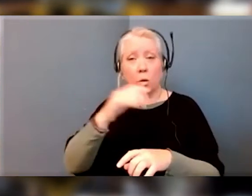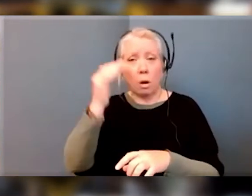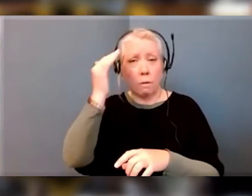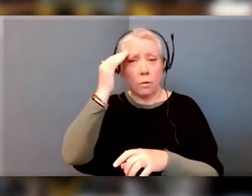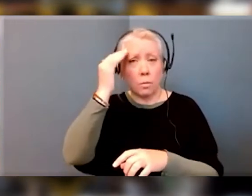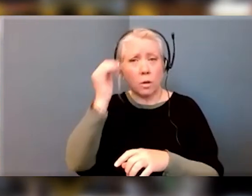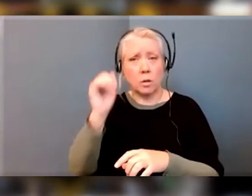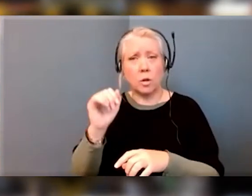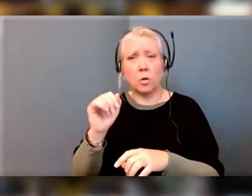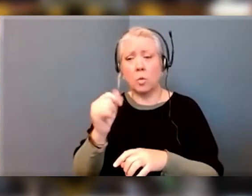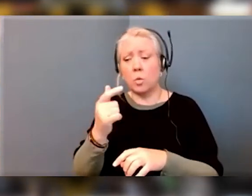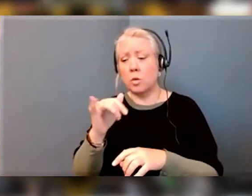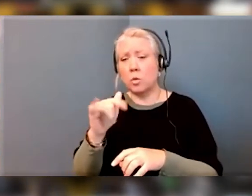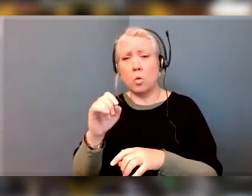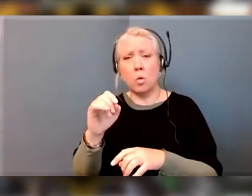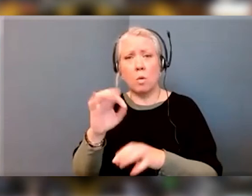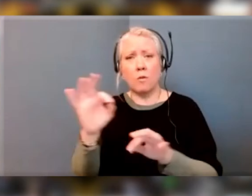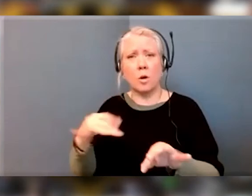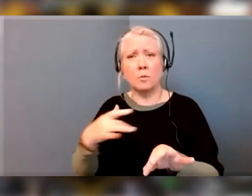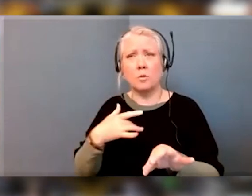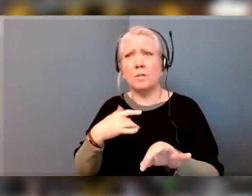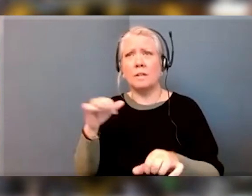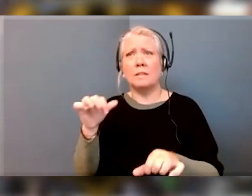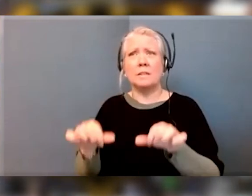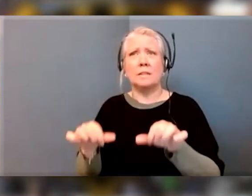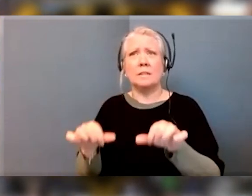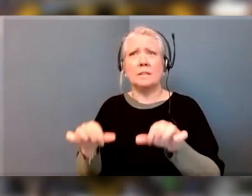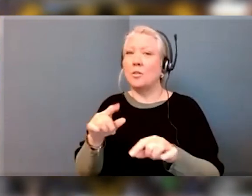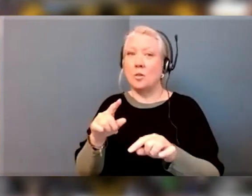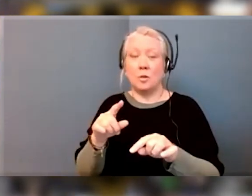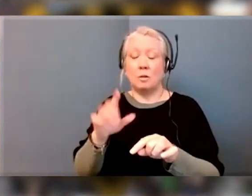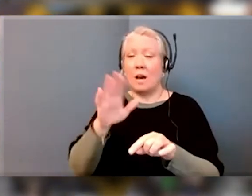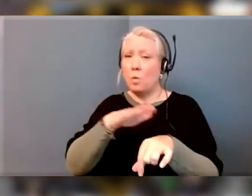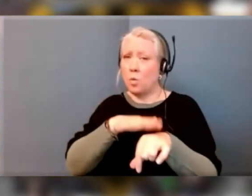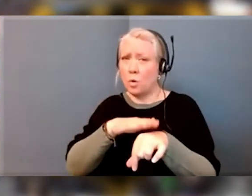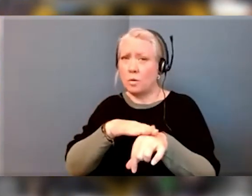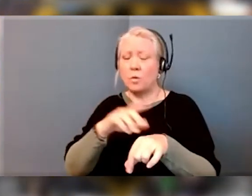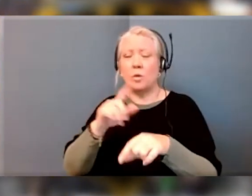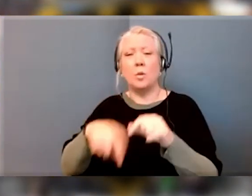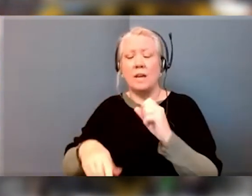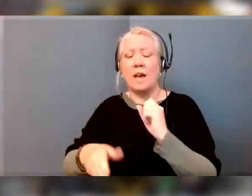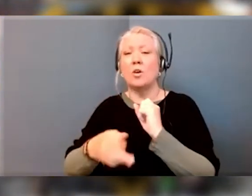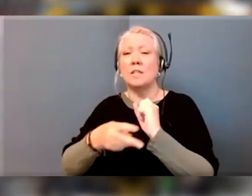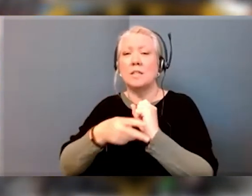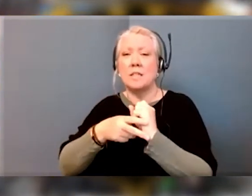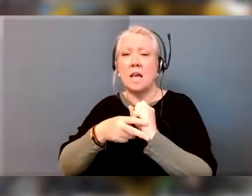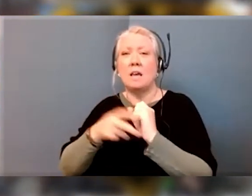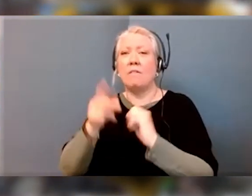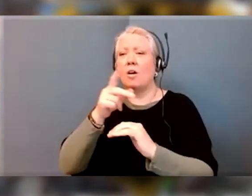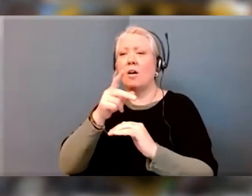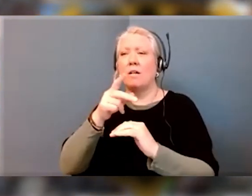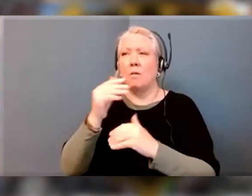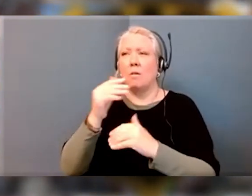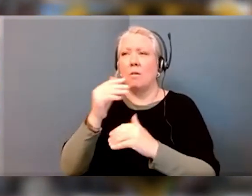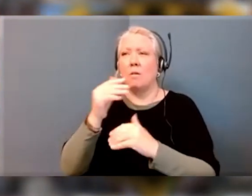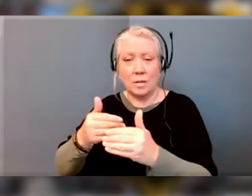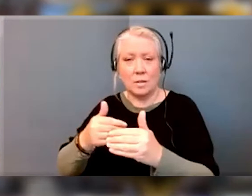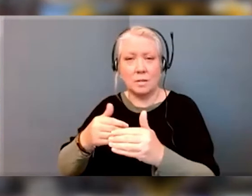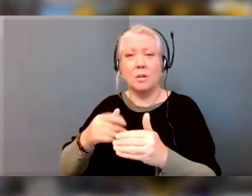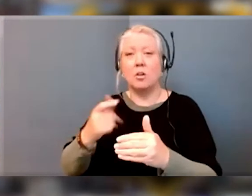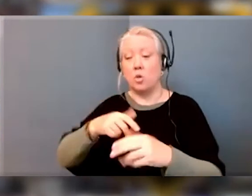Forms, it does not allow you to save your progress. You sort of have to complete it all in one